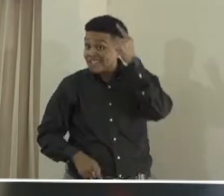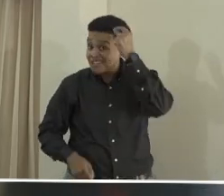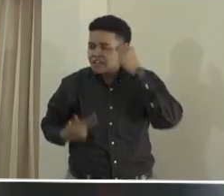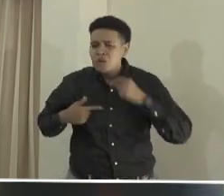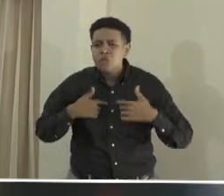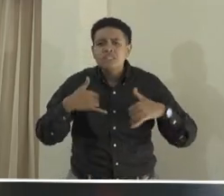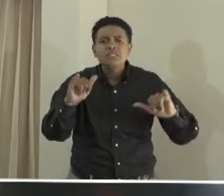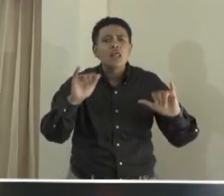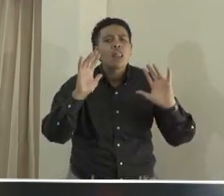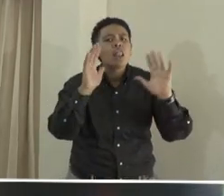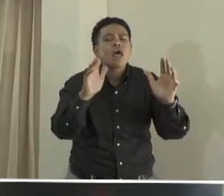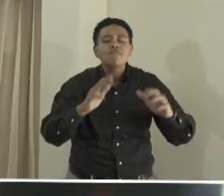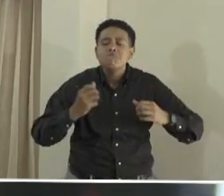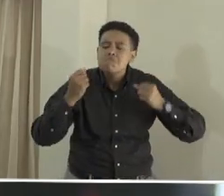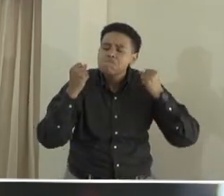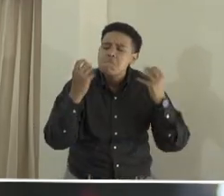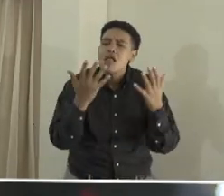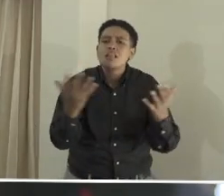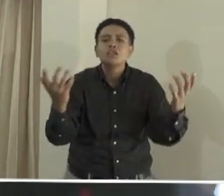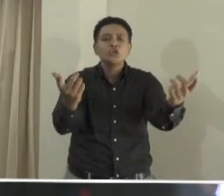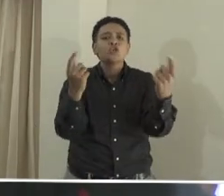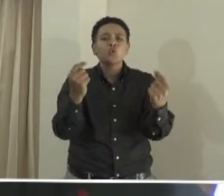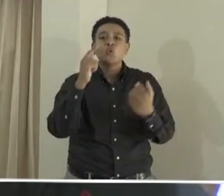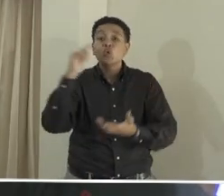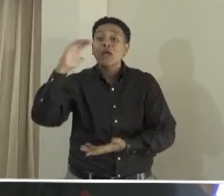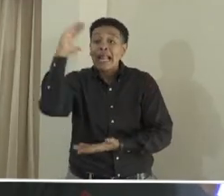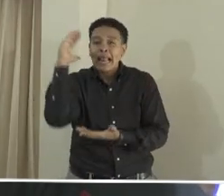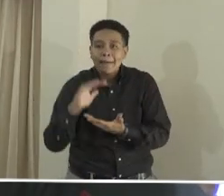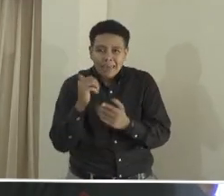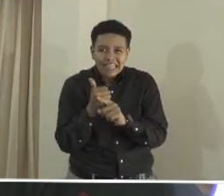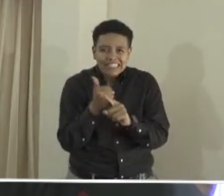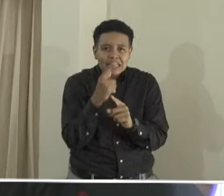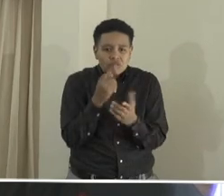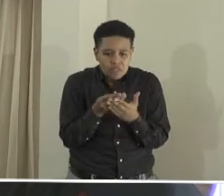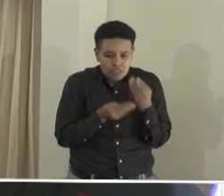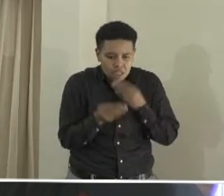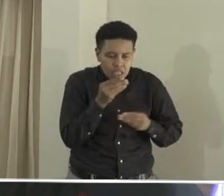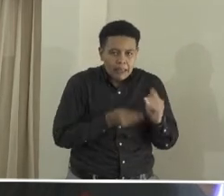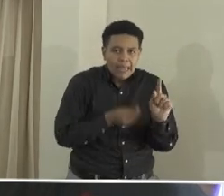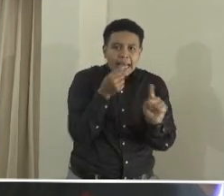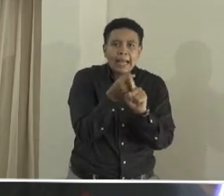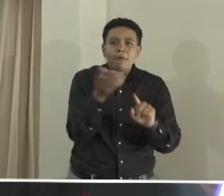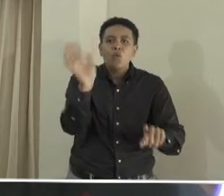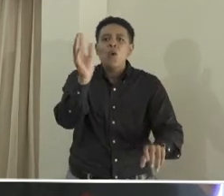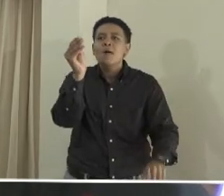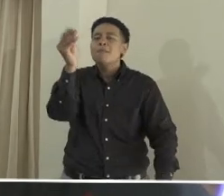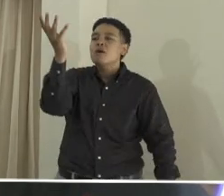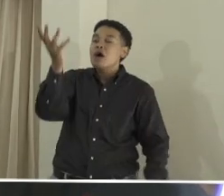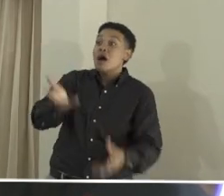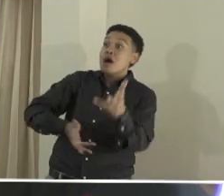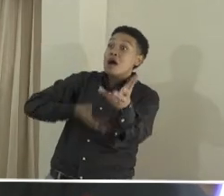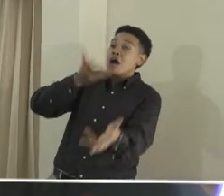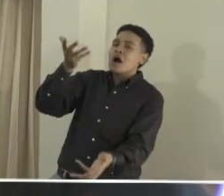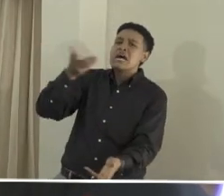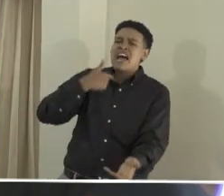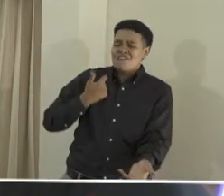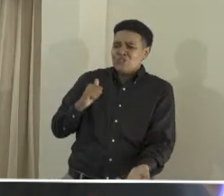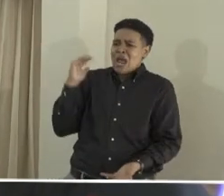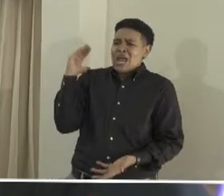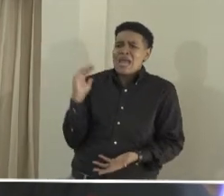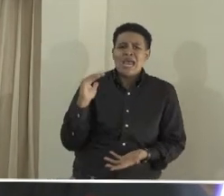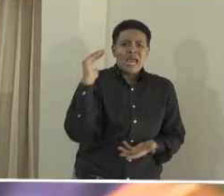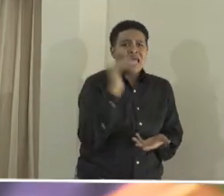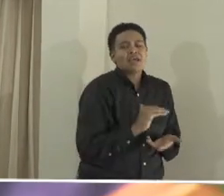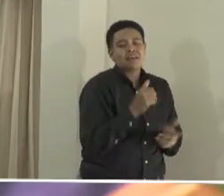have much to do to minimize the economic impact of this pandemic.